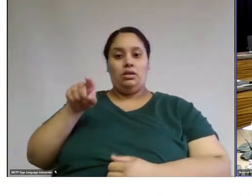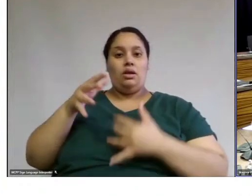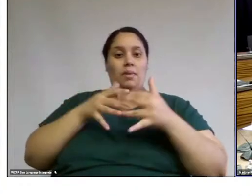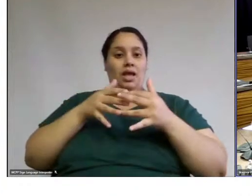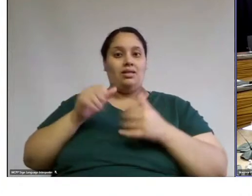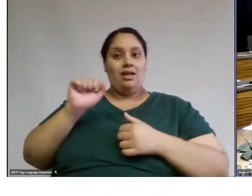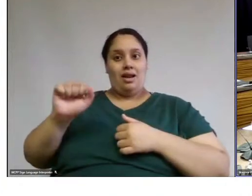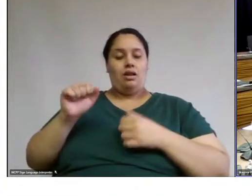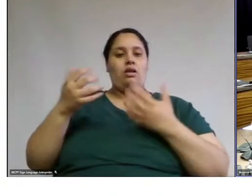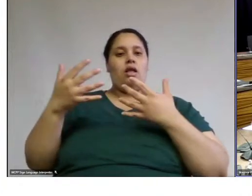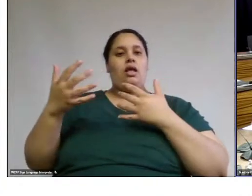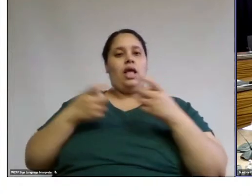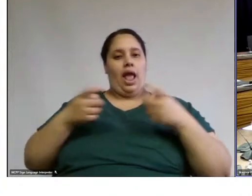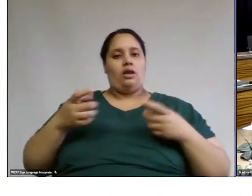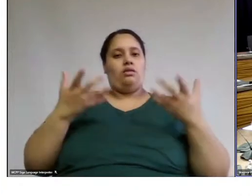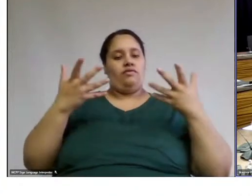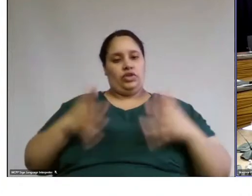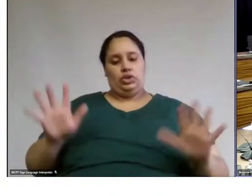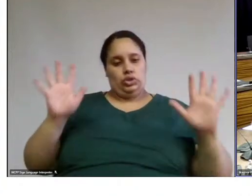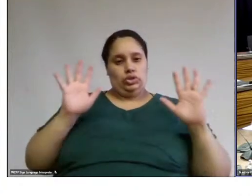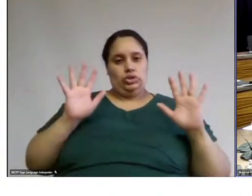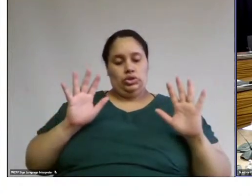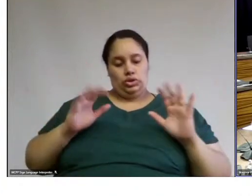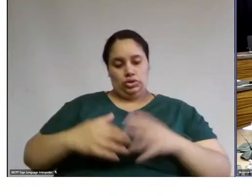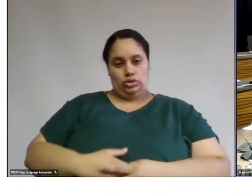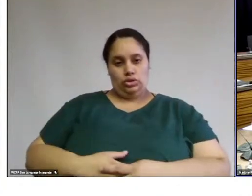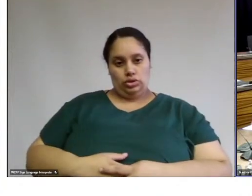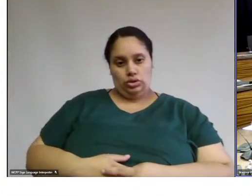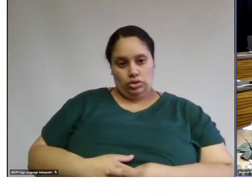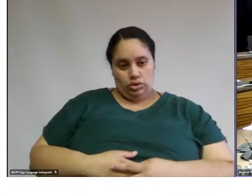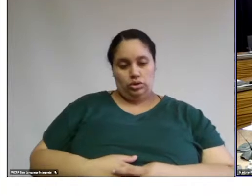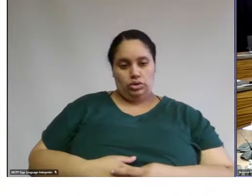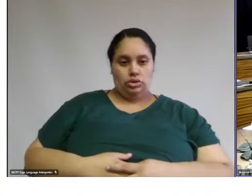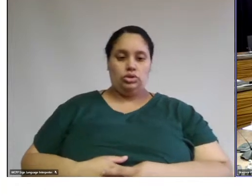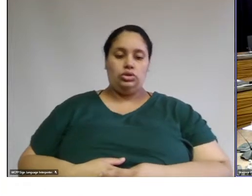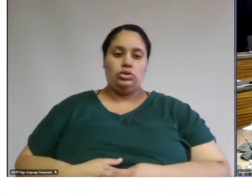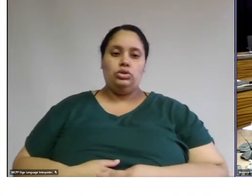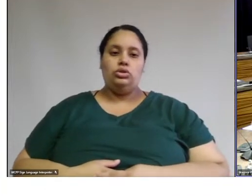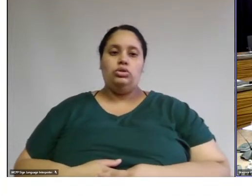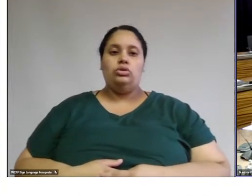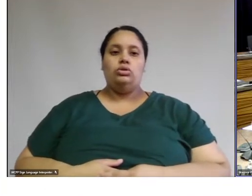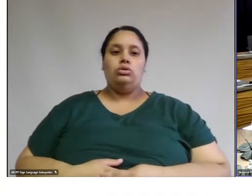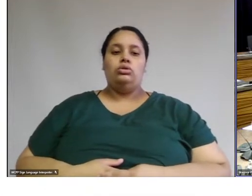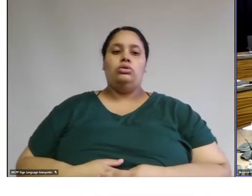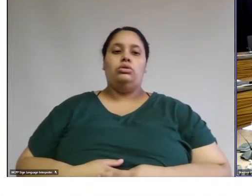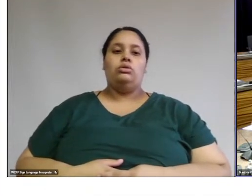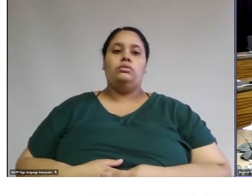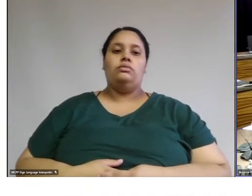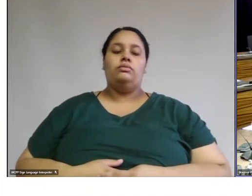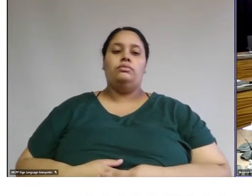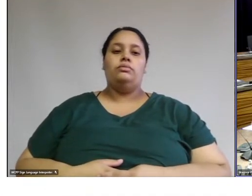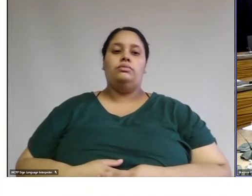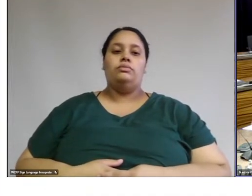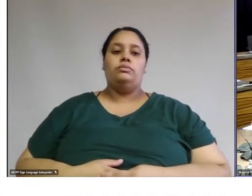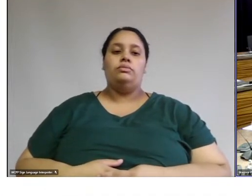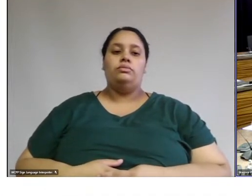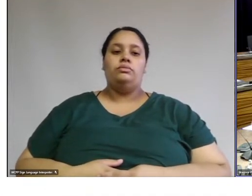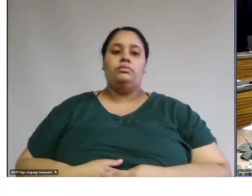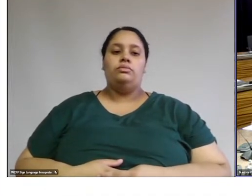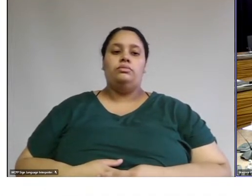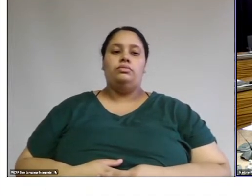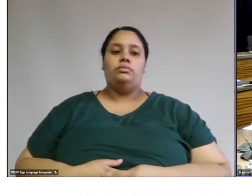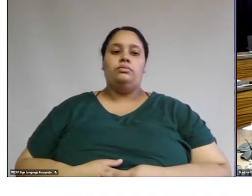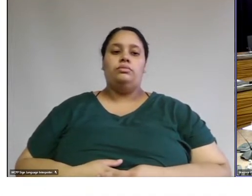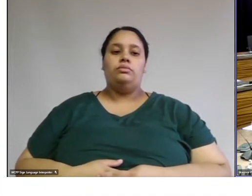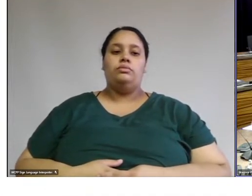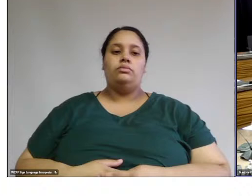dealt with as well. Then, and as far as the other aspect is concerned around the